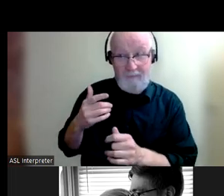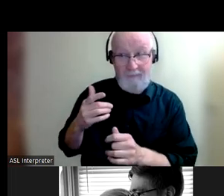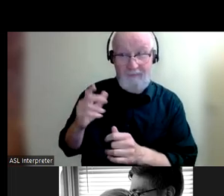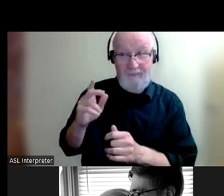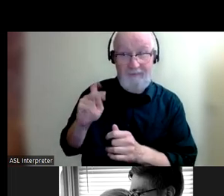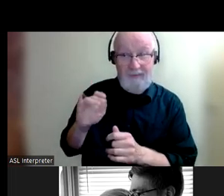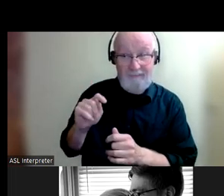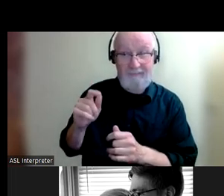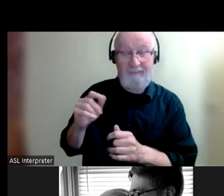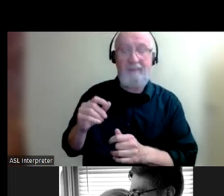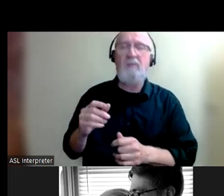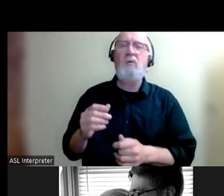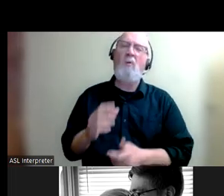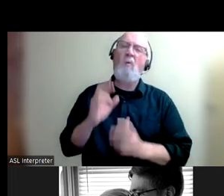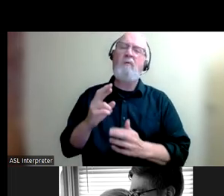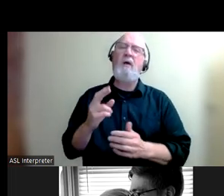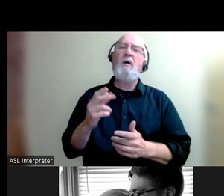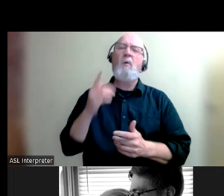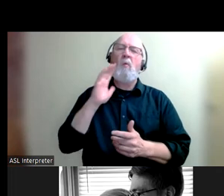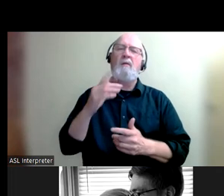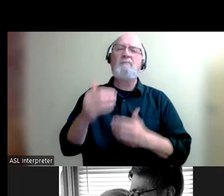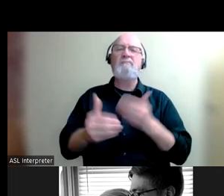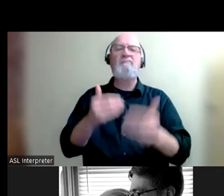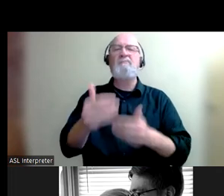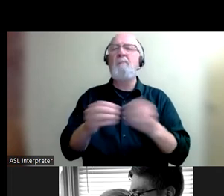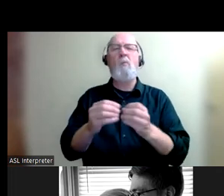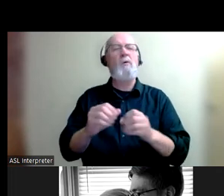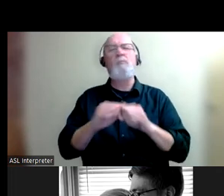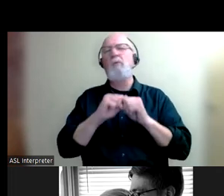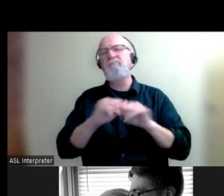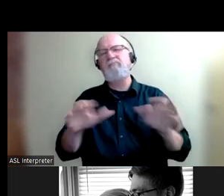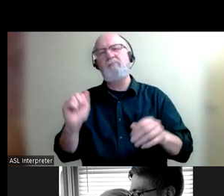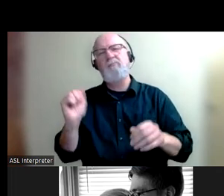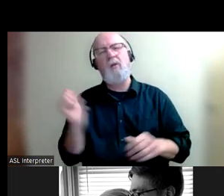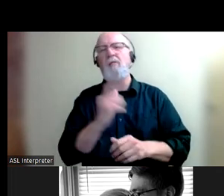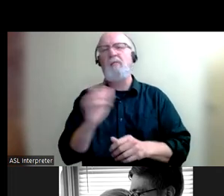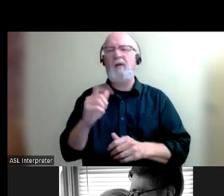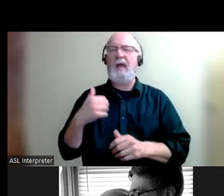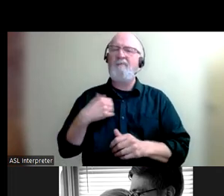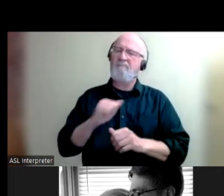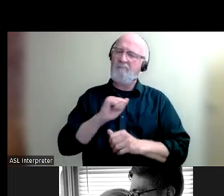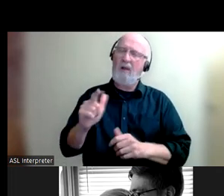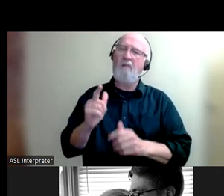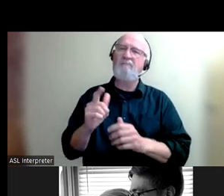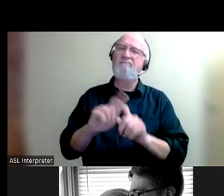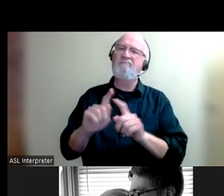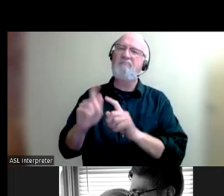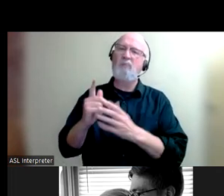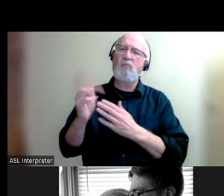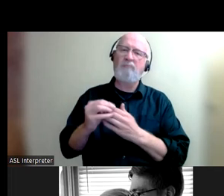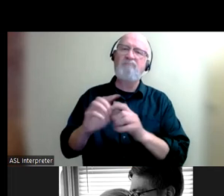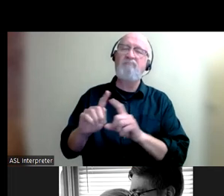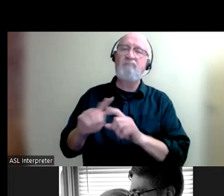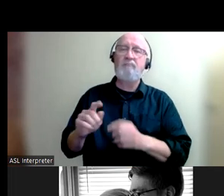And hopefully as time passes, it will be available right across the province. Yeah, and you can like check us out on our